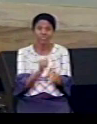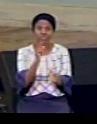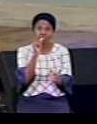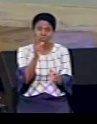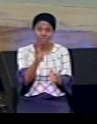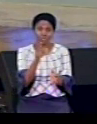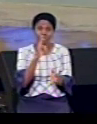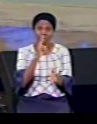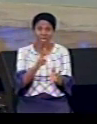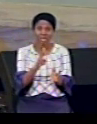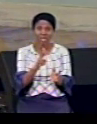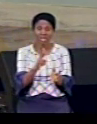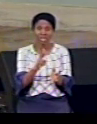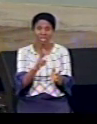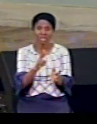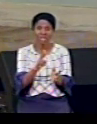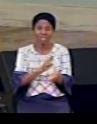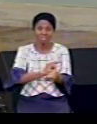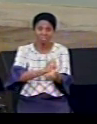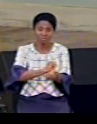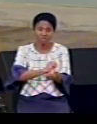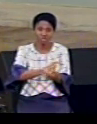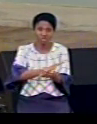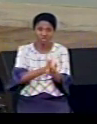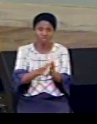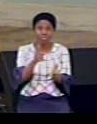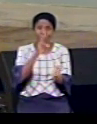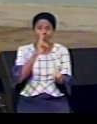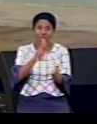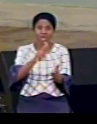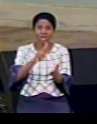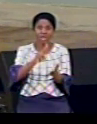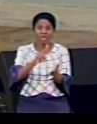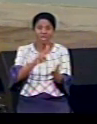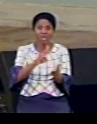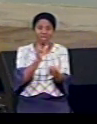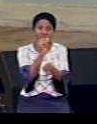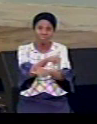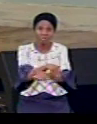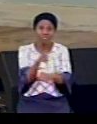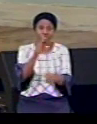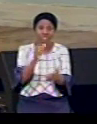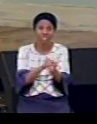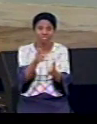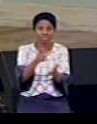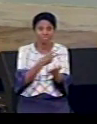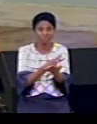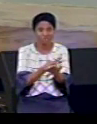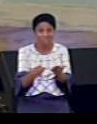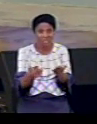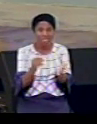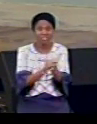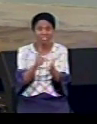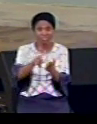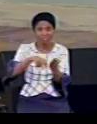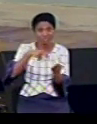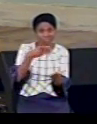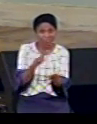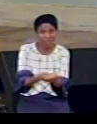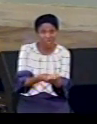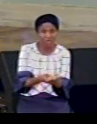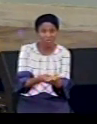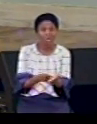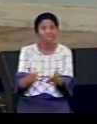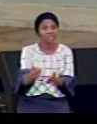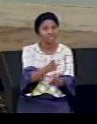crushed, that you are defeated, that you fail, that you fall, their